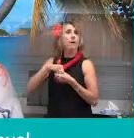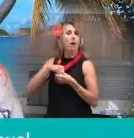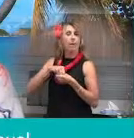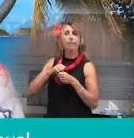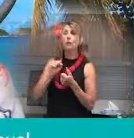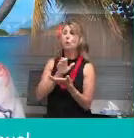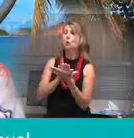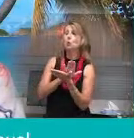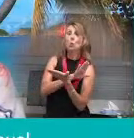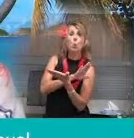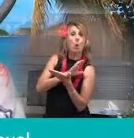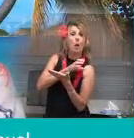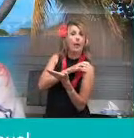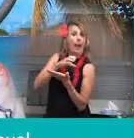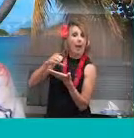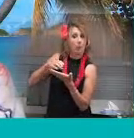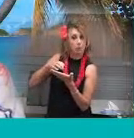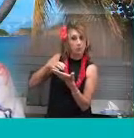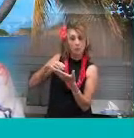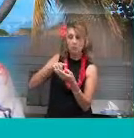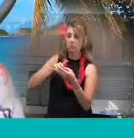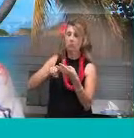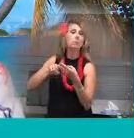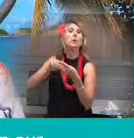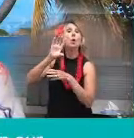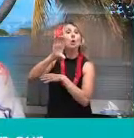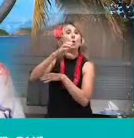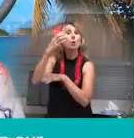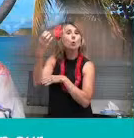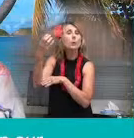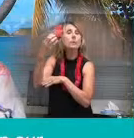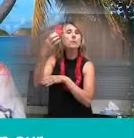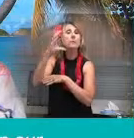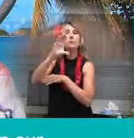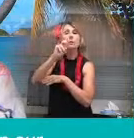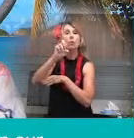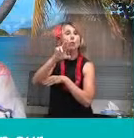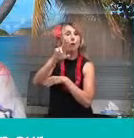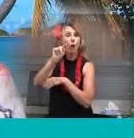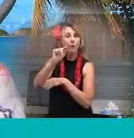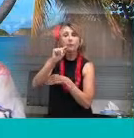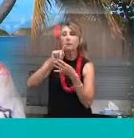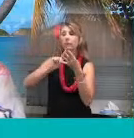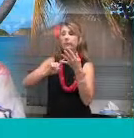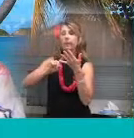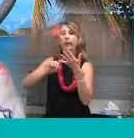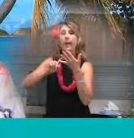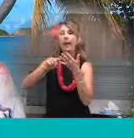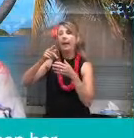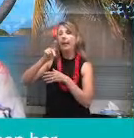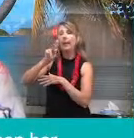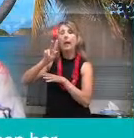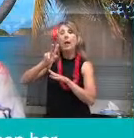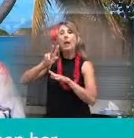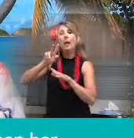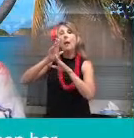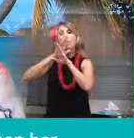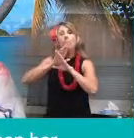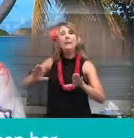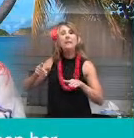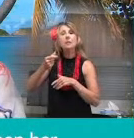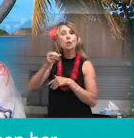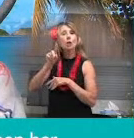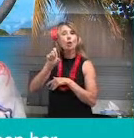school council, coordinator of our annual Christmas concert, and helped to plan and maintain our Peace Garden. Charlene will